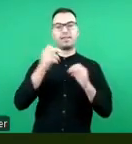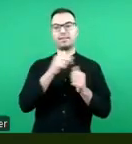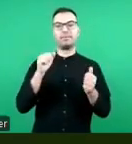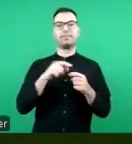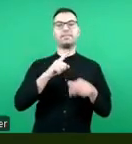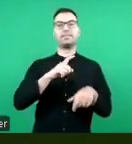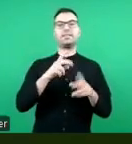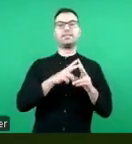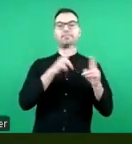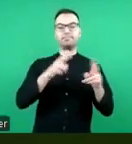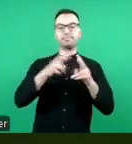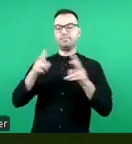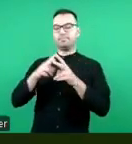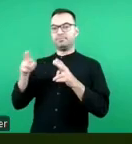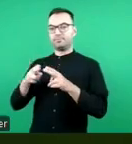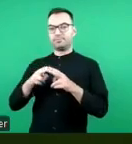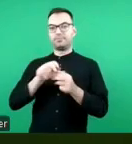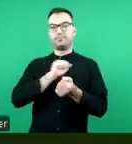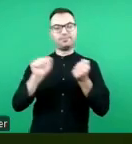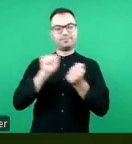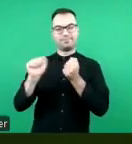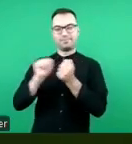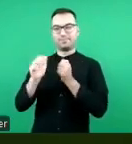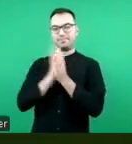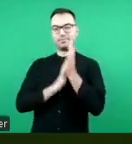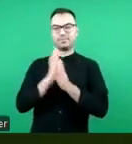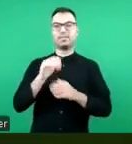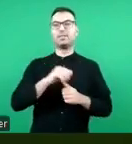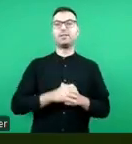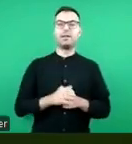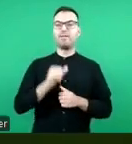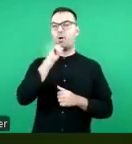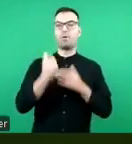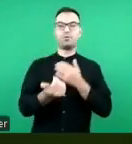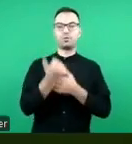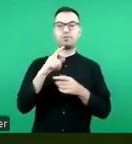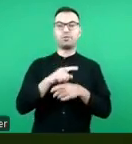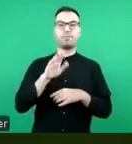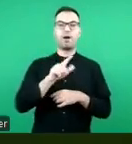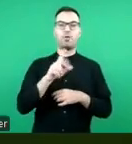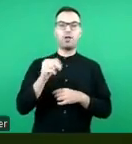chronology actually sampled in Eastern Europe and in the Balkan.